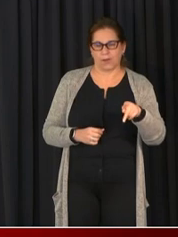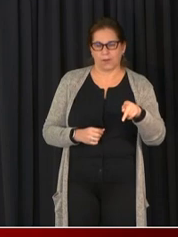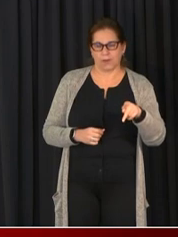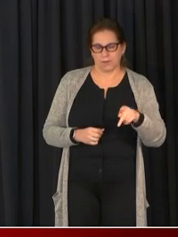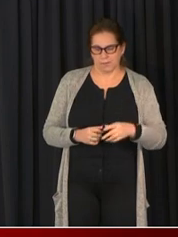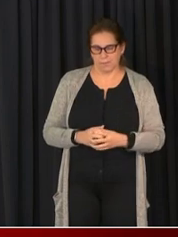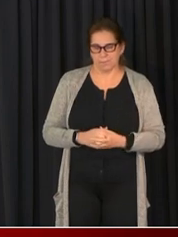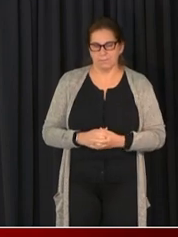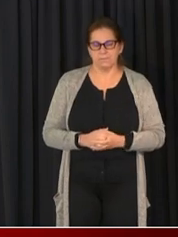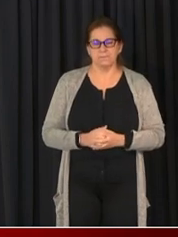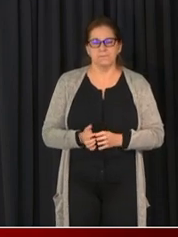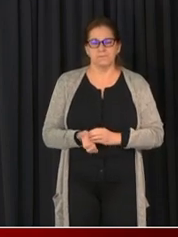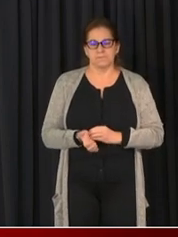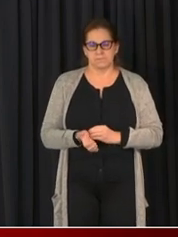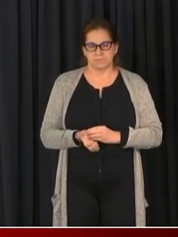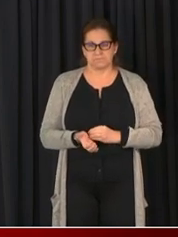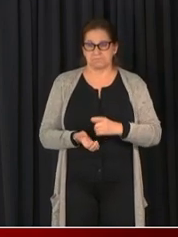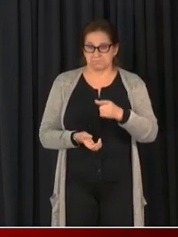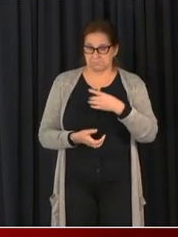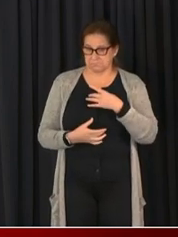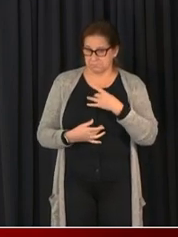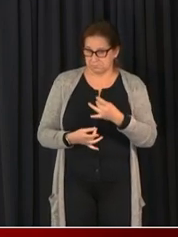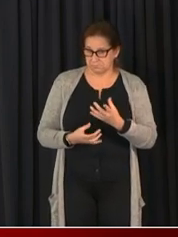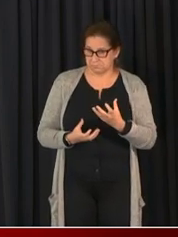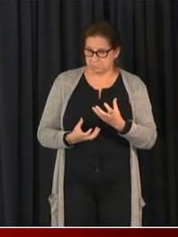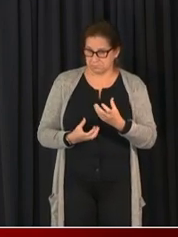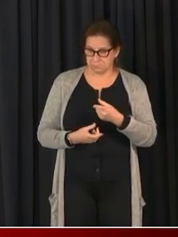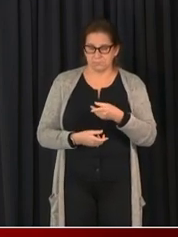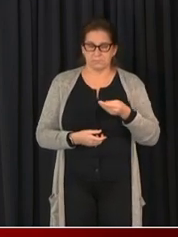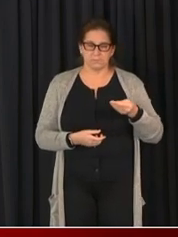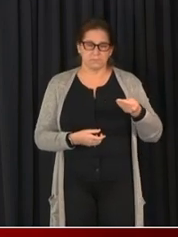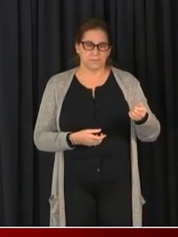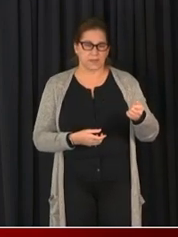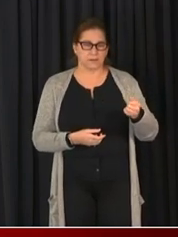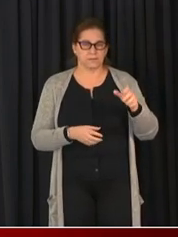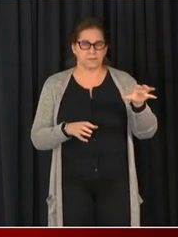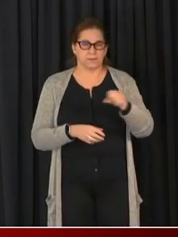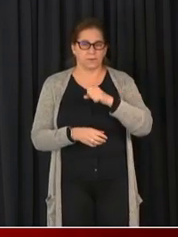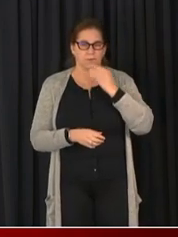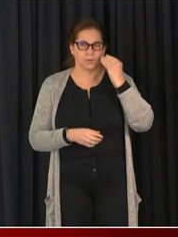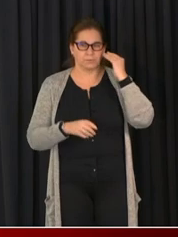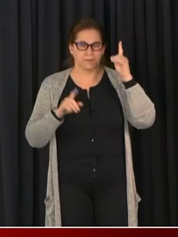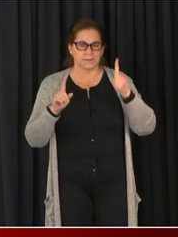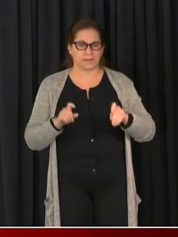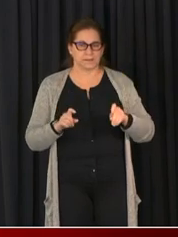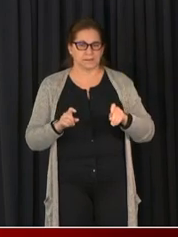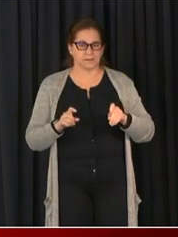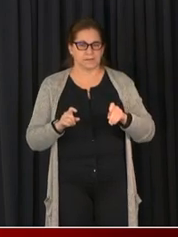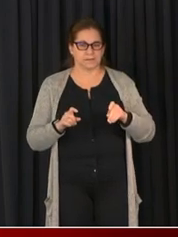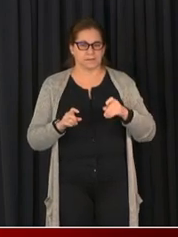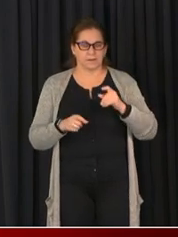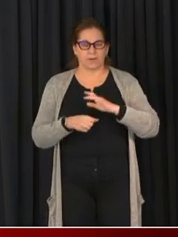at-home test. So if you're interested in obtaining an at-home test, you can go to